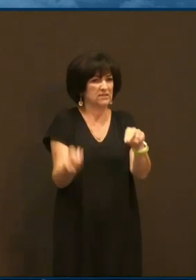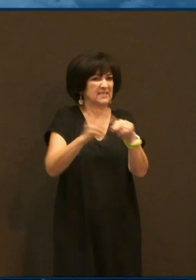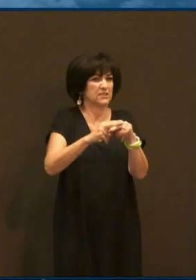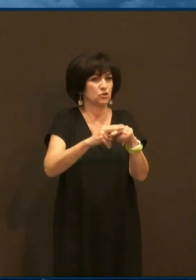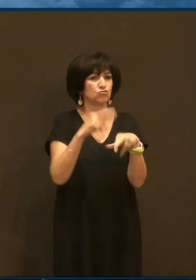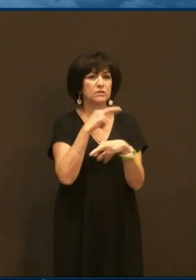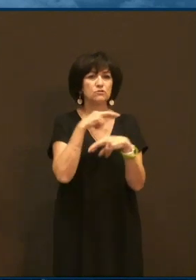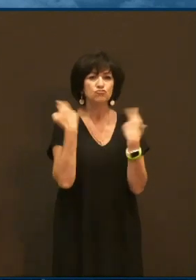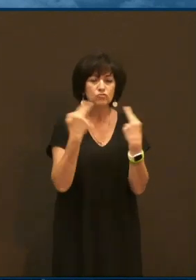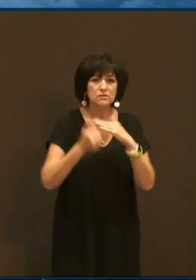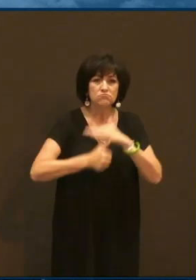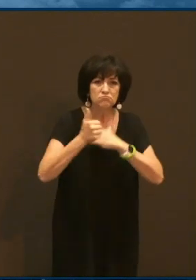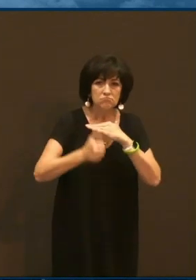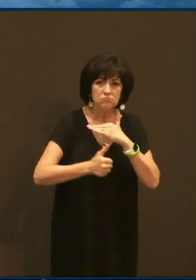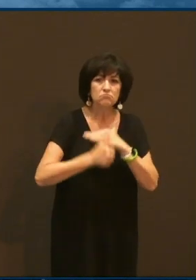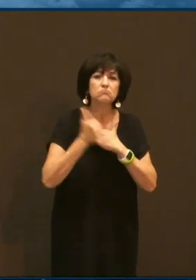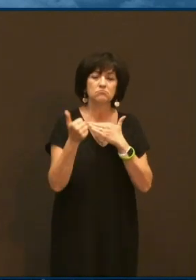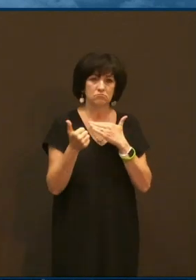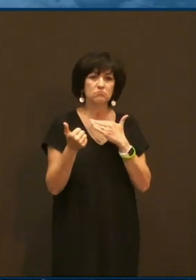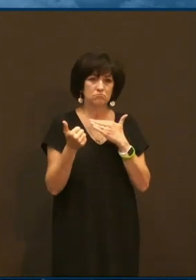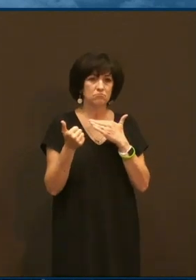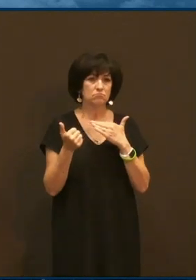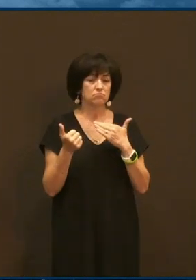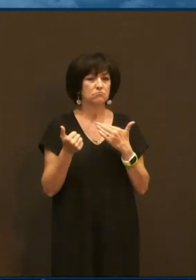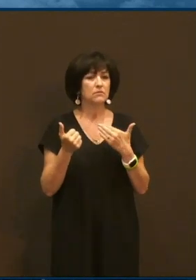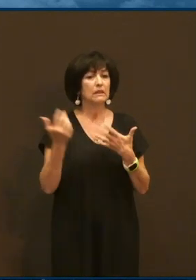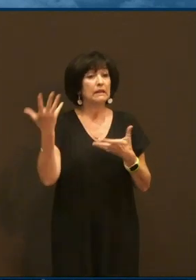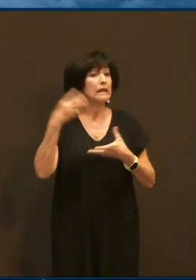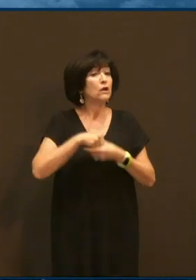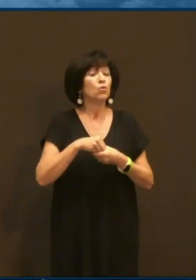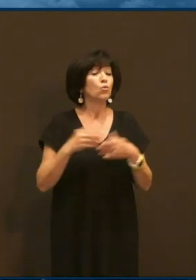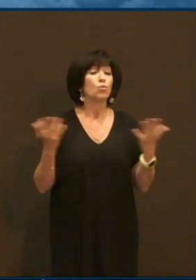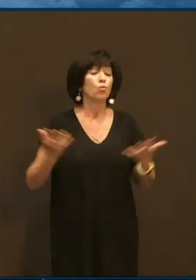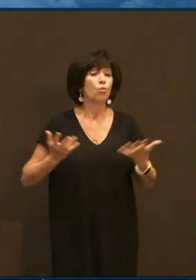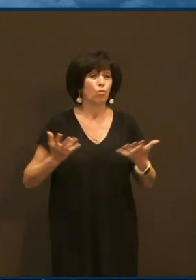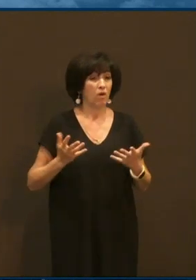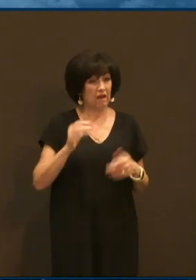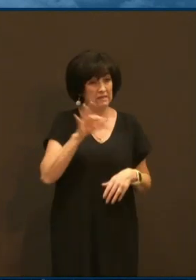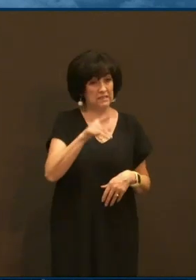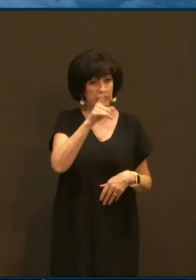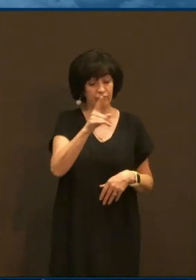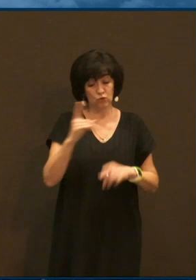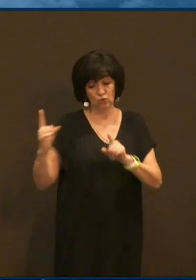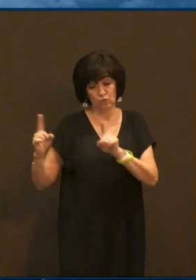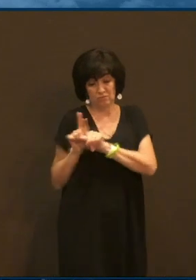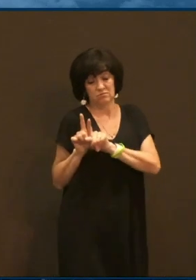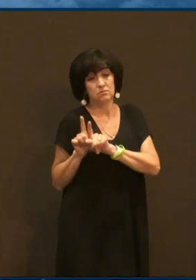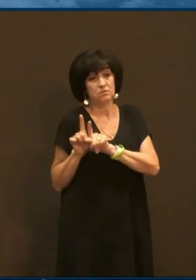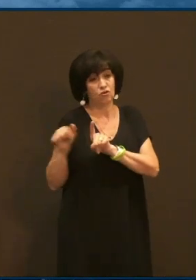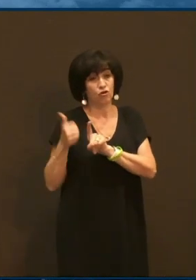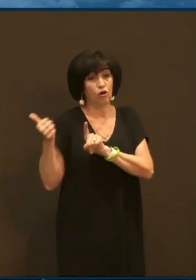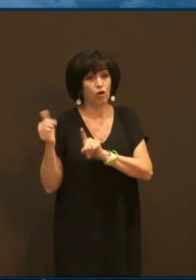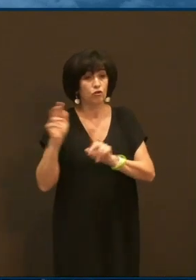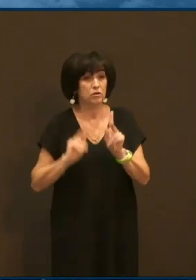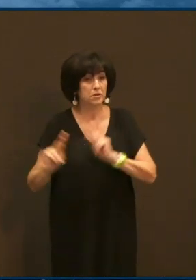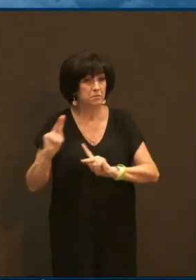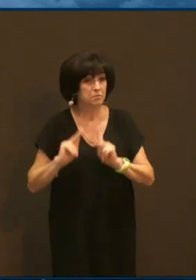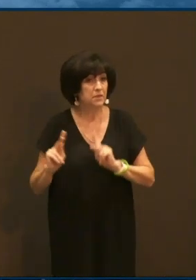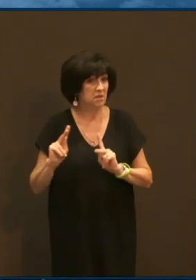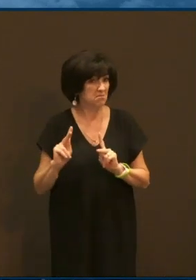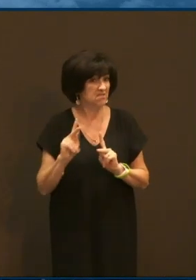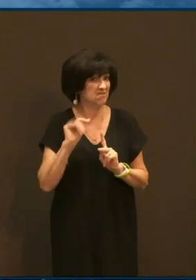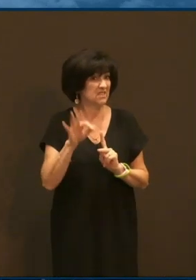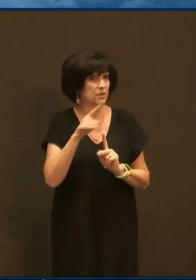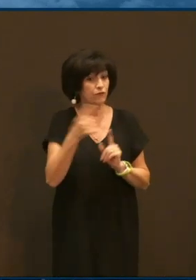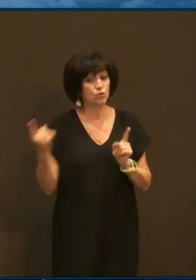being exposed to COVID-19 include how close you are to people, so social distancing, which includes, how long